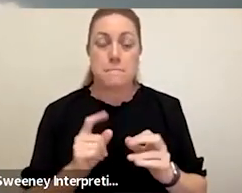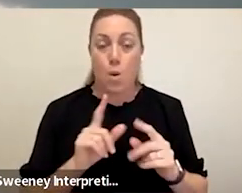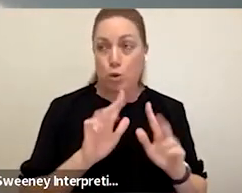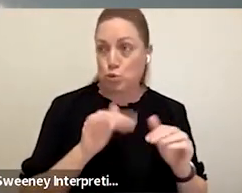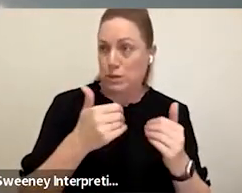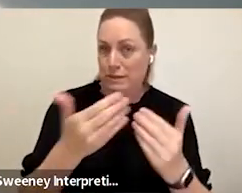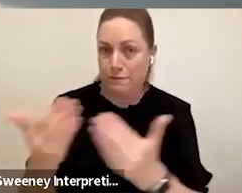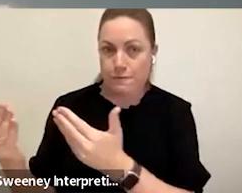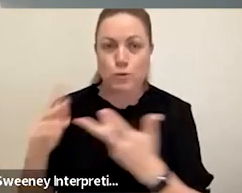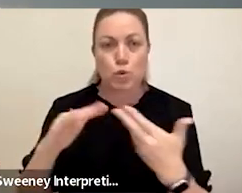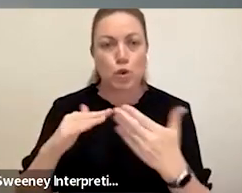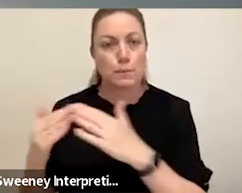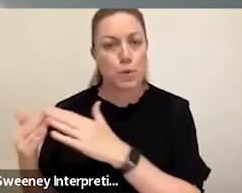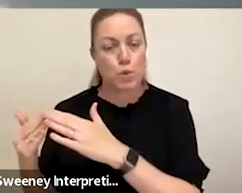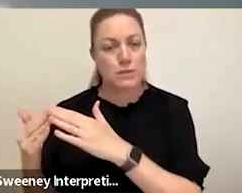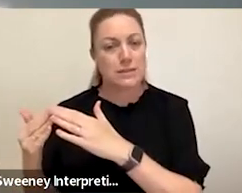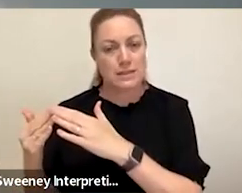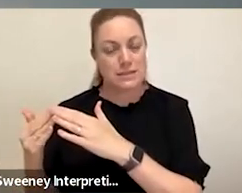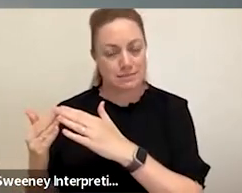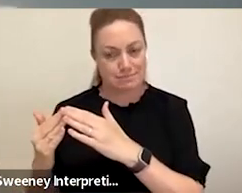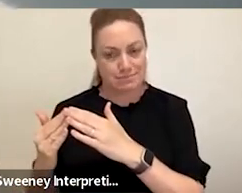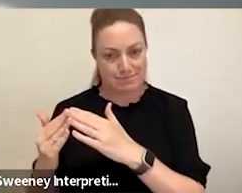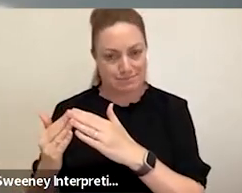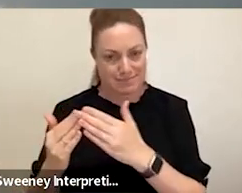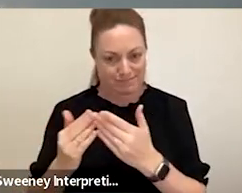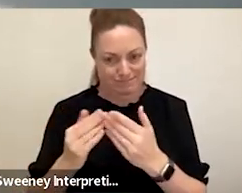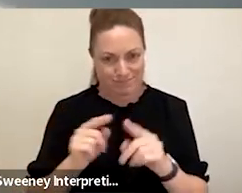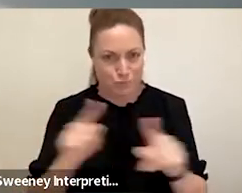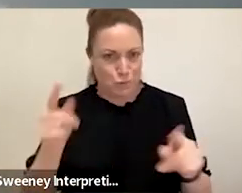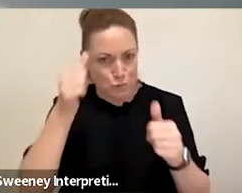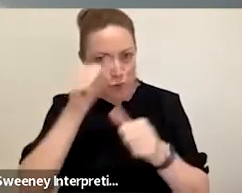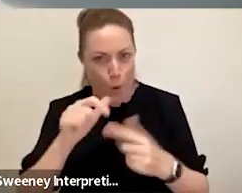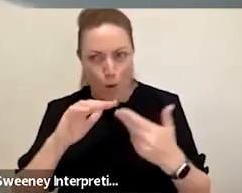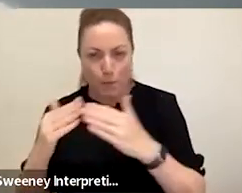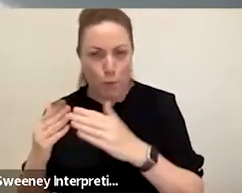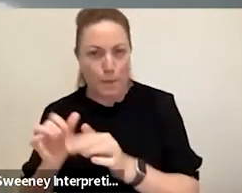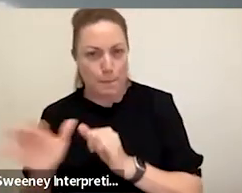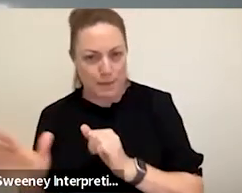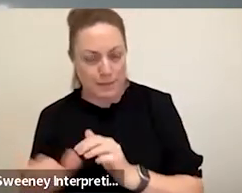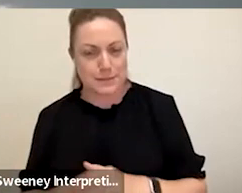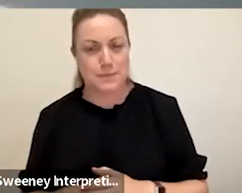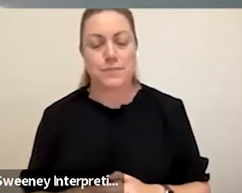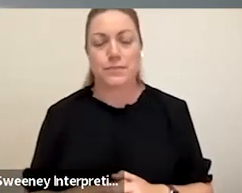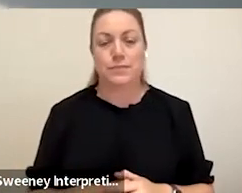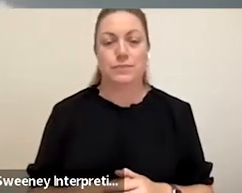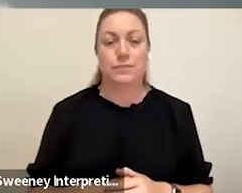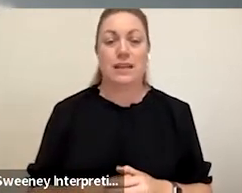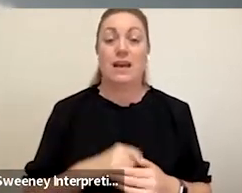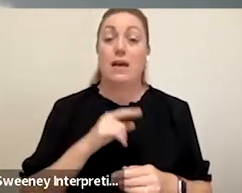communities. Another piece that you spoke to, Emma, is this capability wheel, which is a core component of the